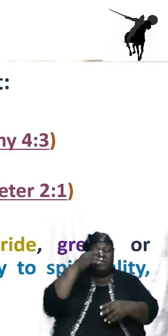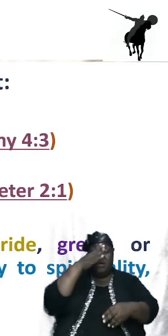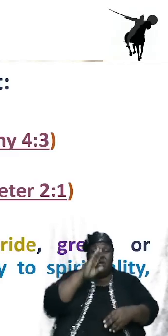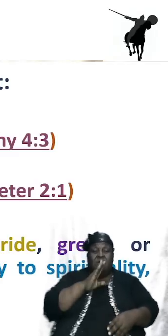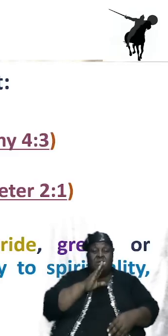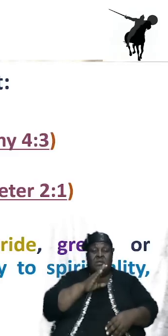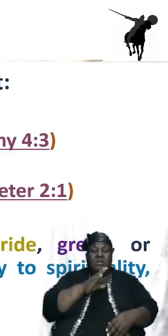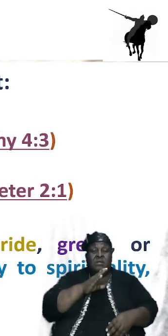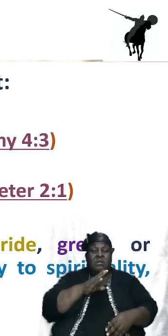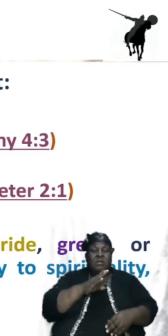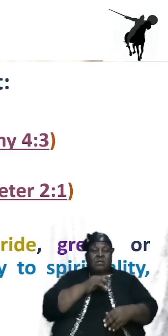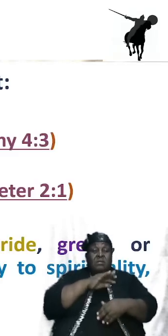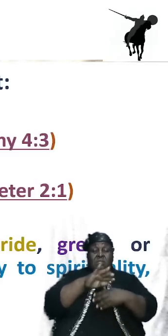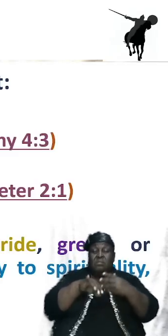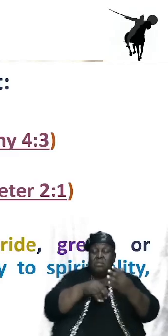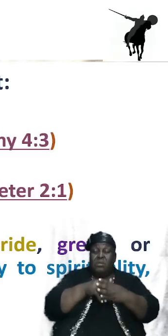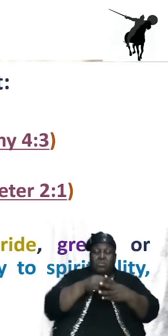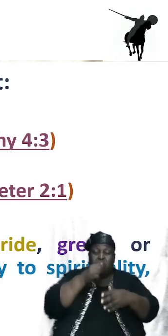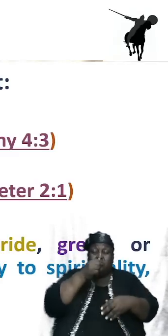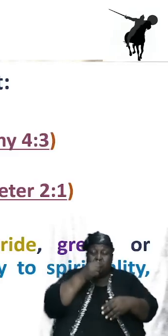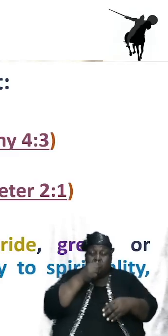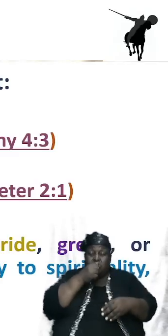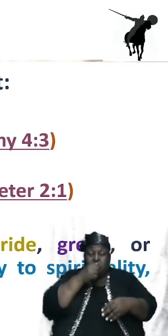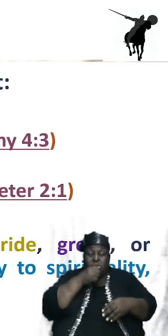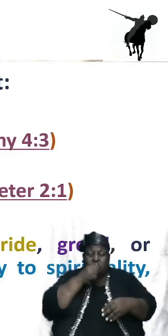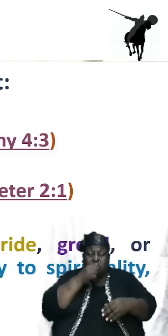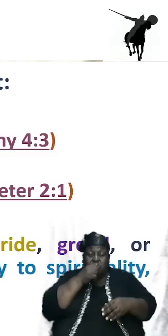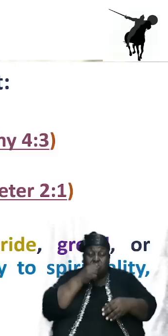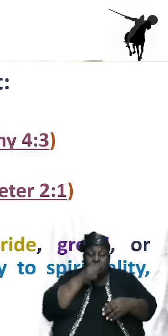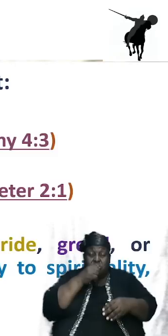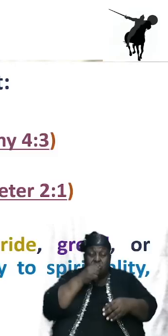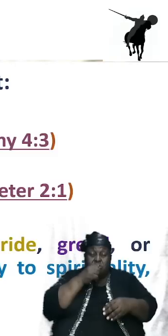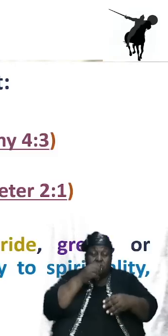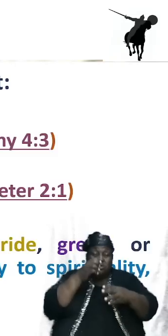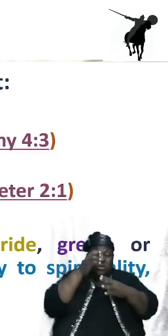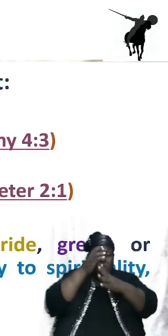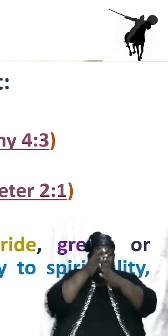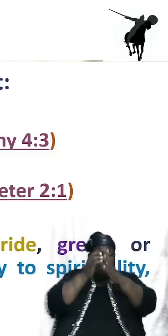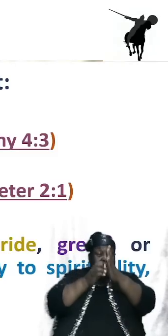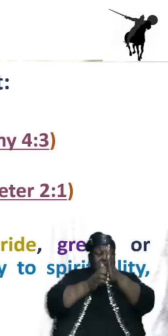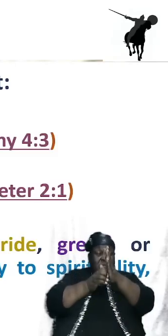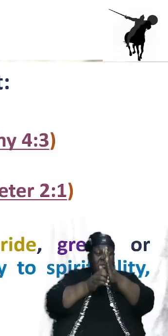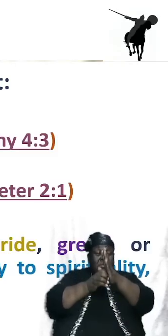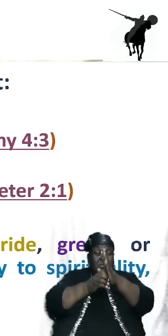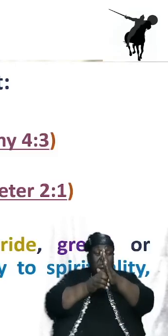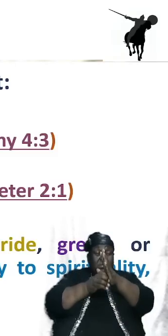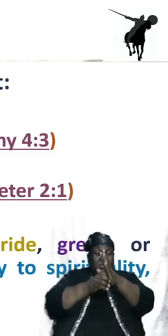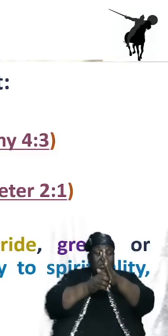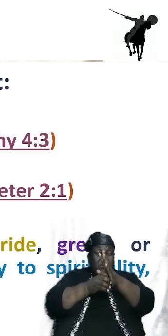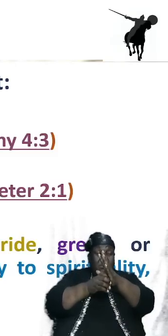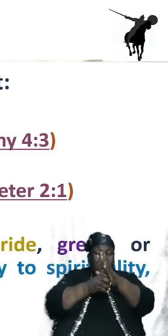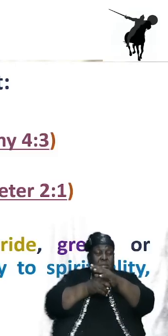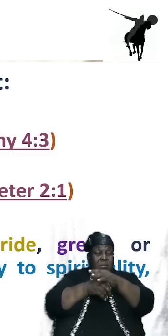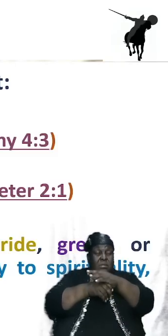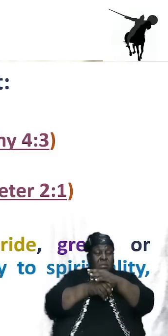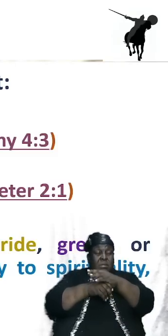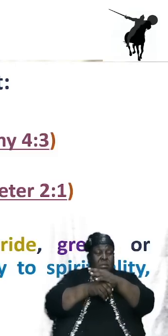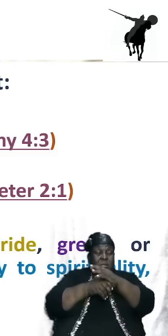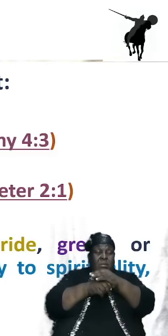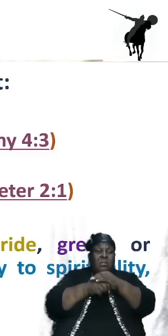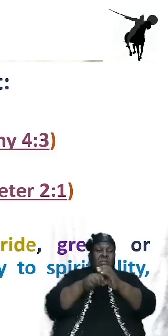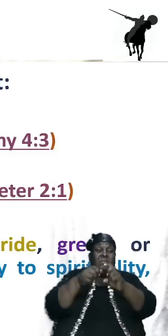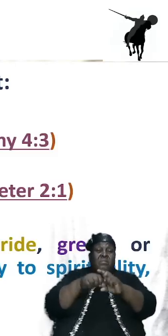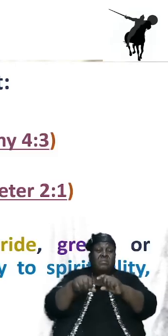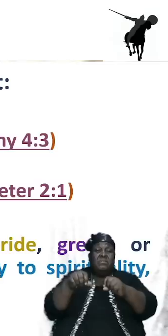the brazen laver. The sacred ones were carried by the Kohites. They had the Merites, you had the Gershonites, but the Kohites had a